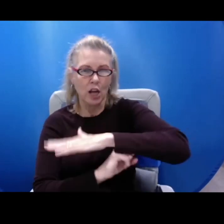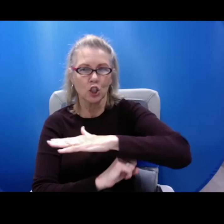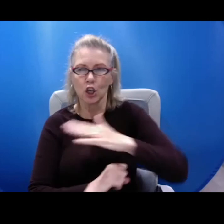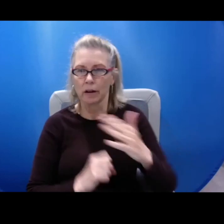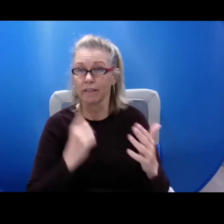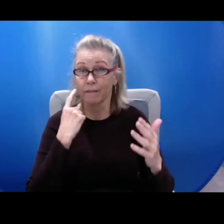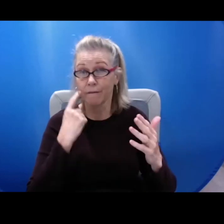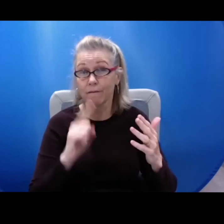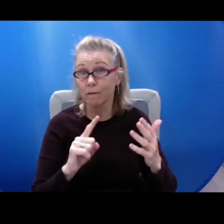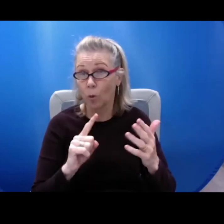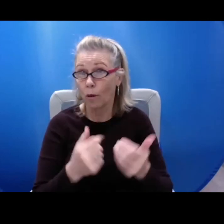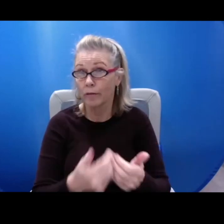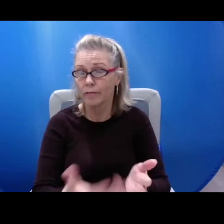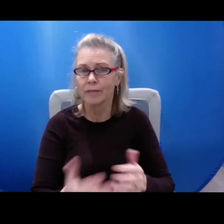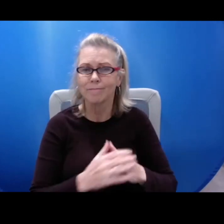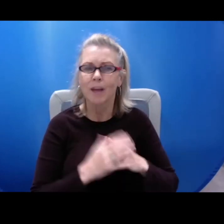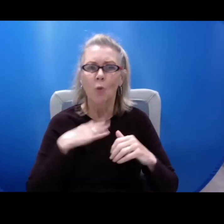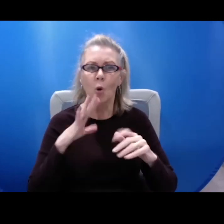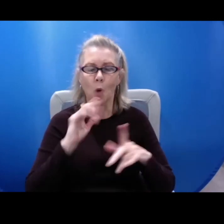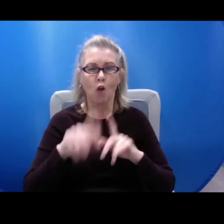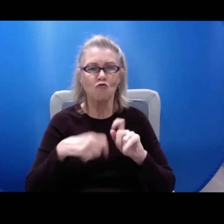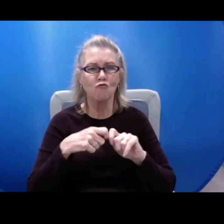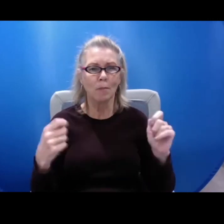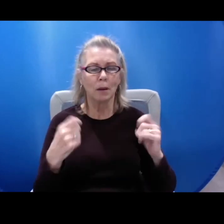So we're going to wrap up today's